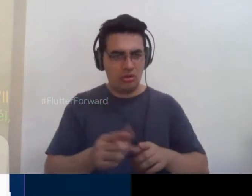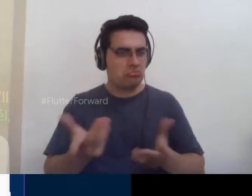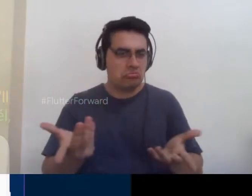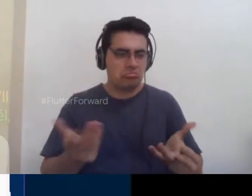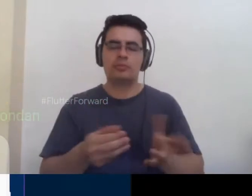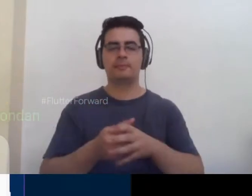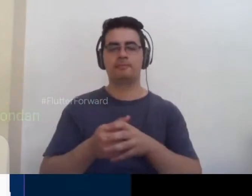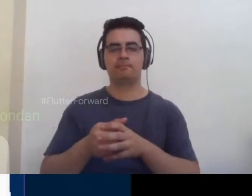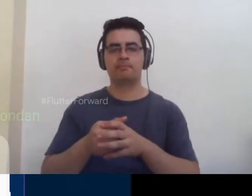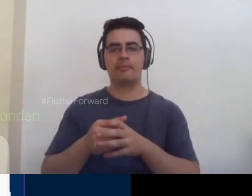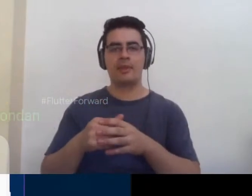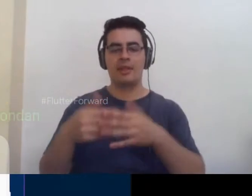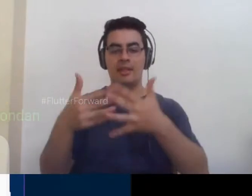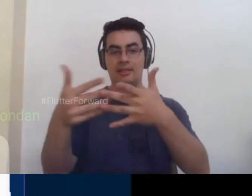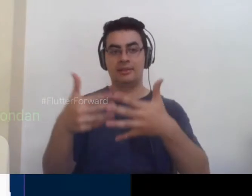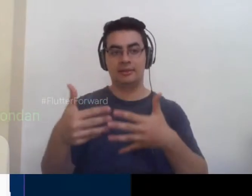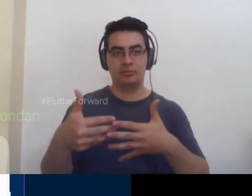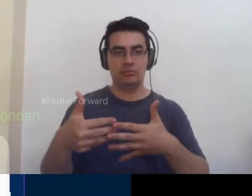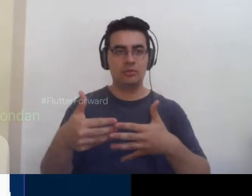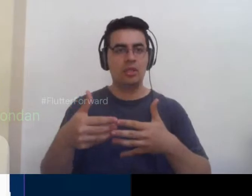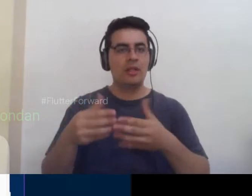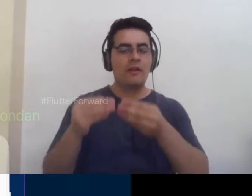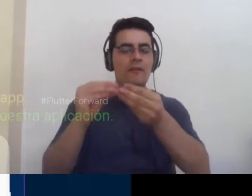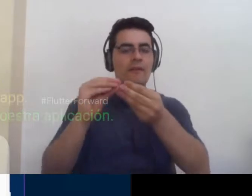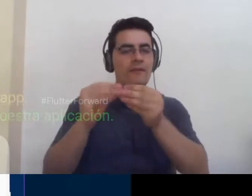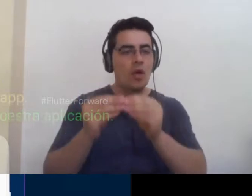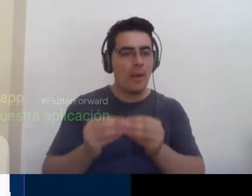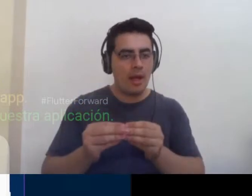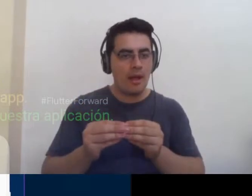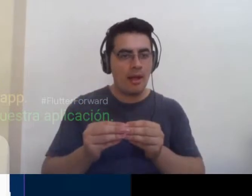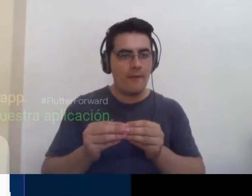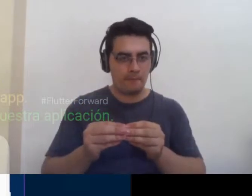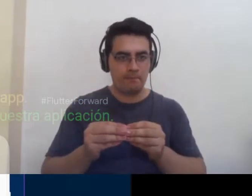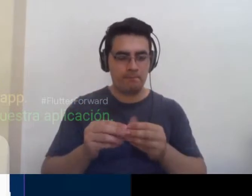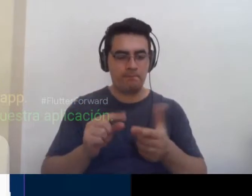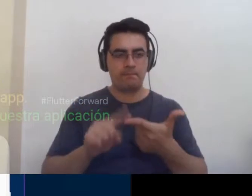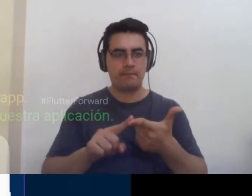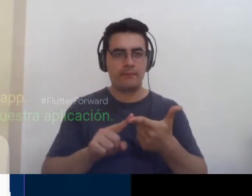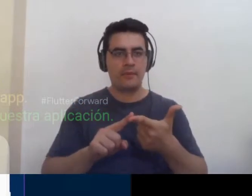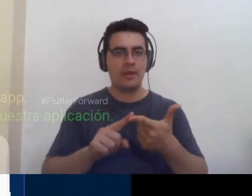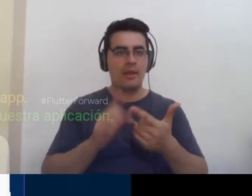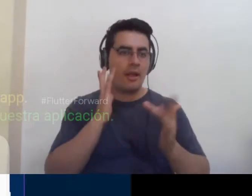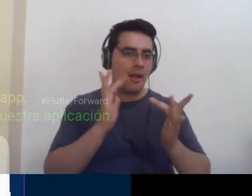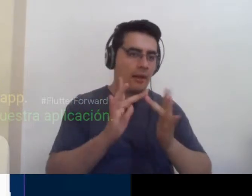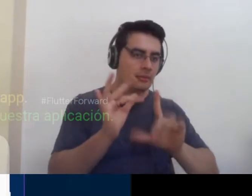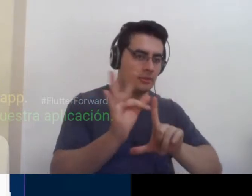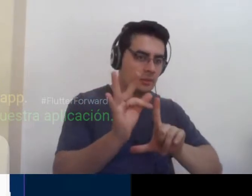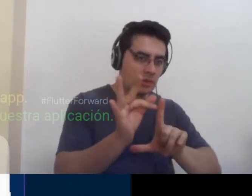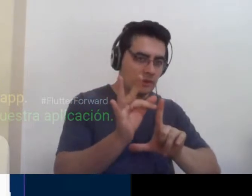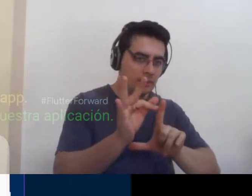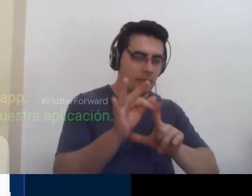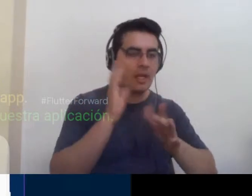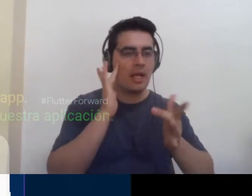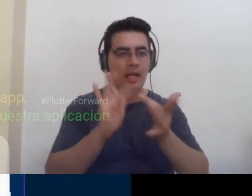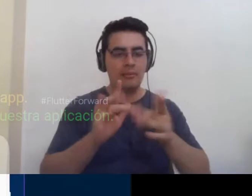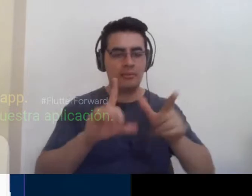it, we'll create different text styles that correspond with the different font families or sizes used in our